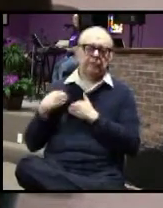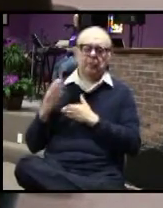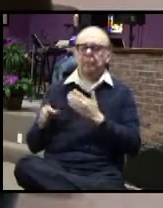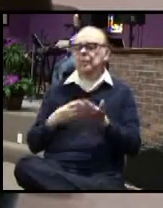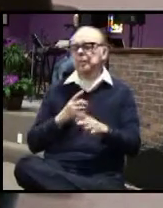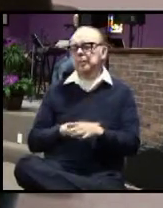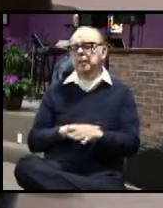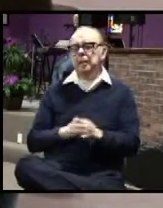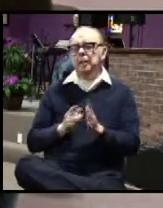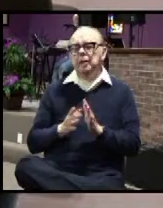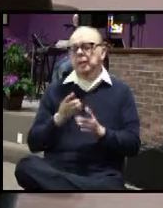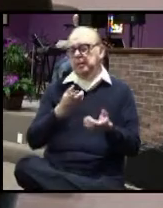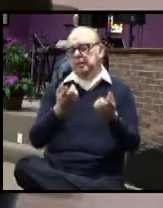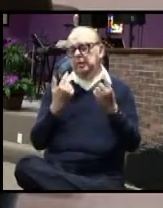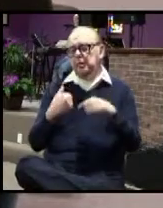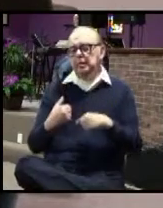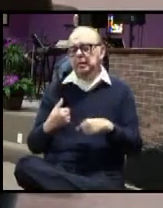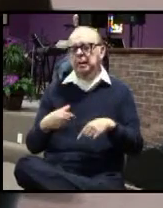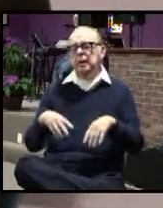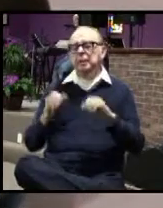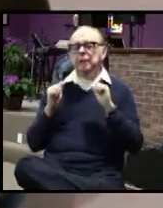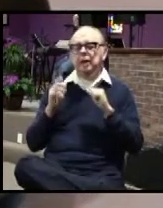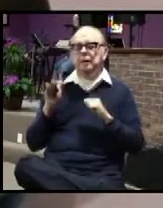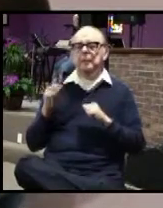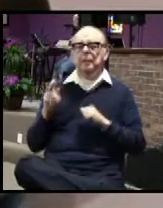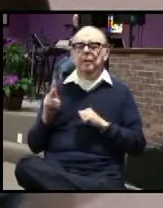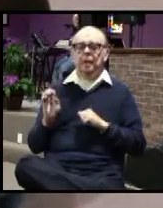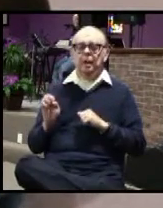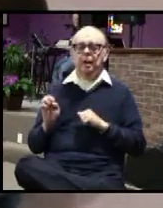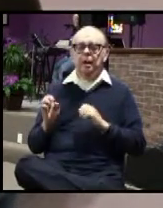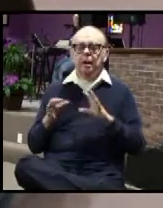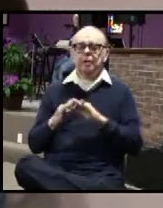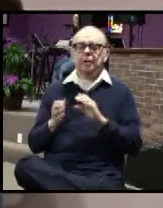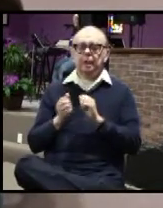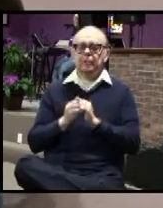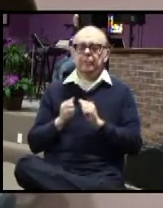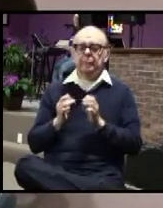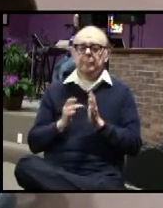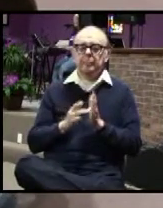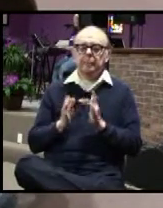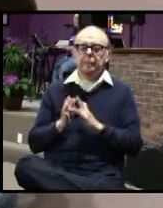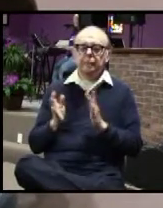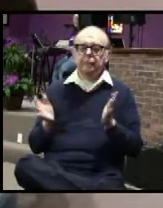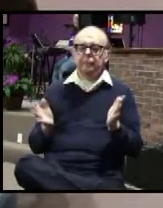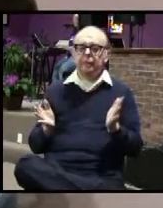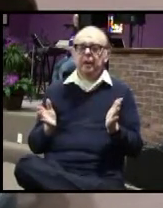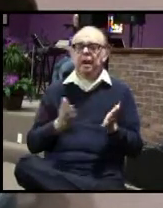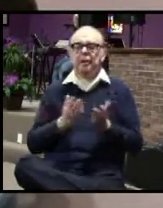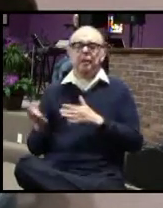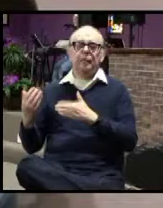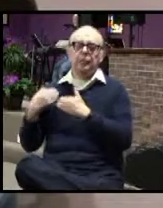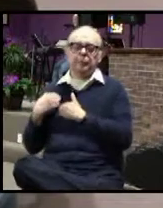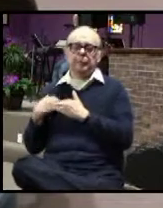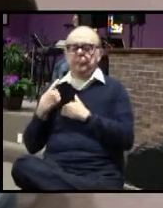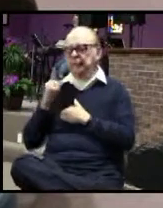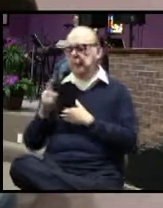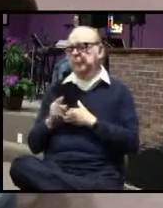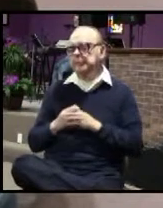he's saying, come, take my yoke. Yoke up with me, let me help carry those burdens with you.